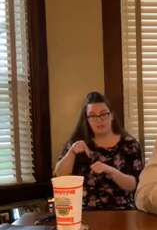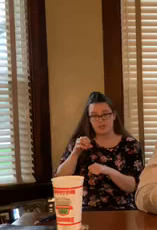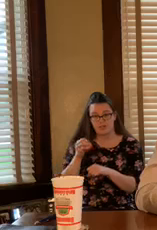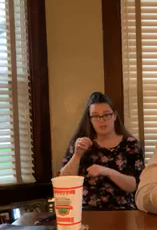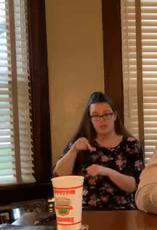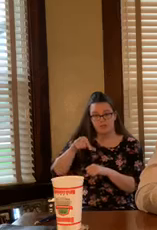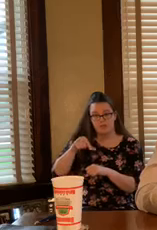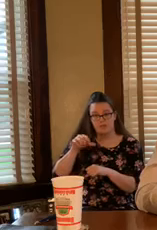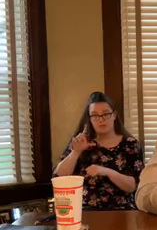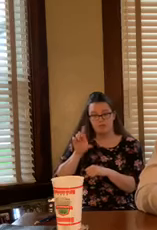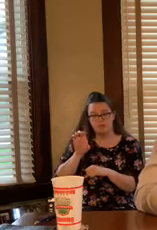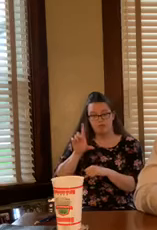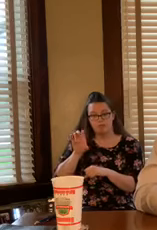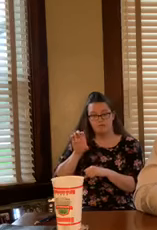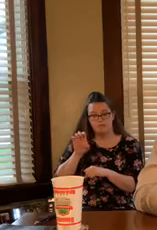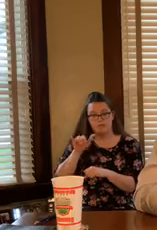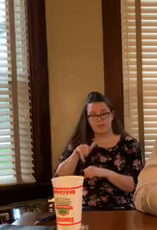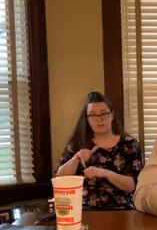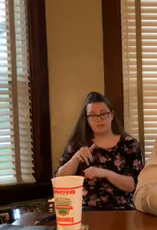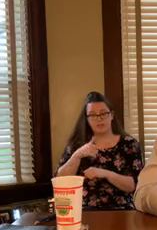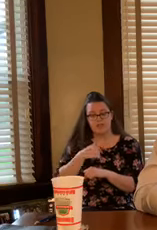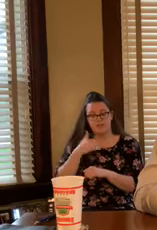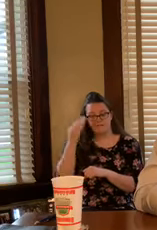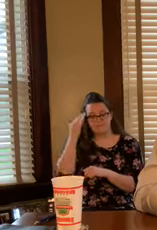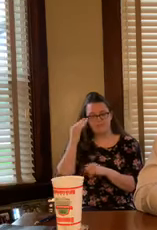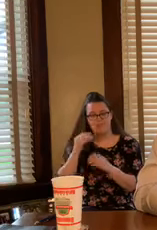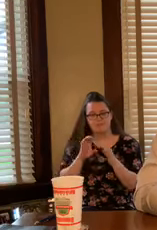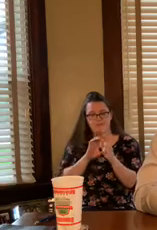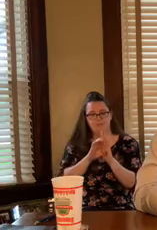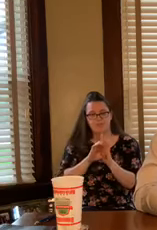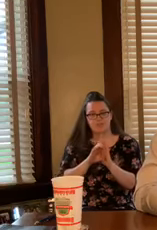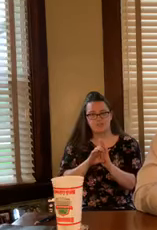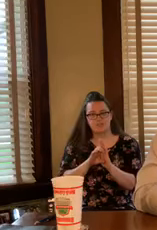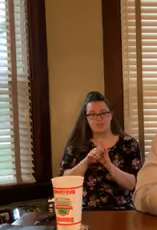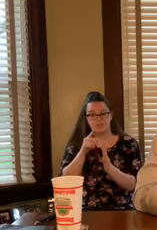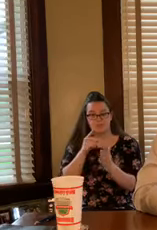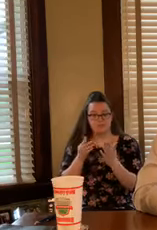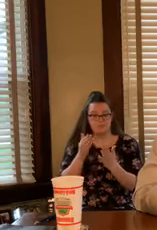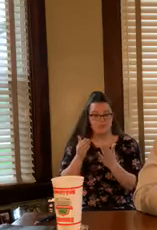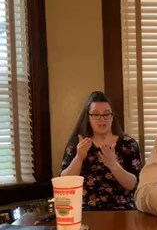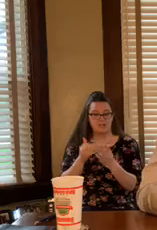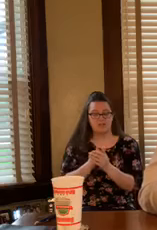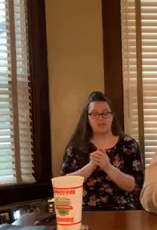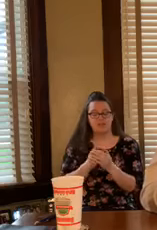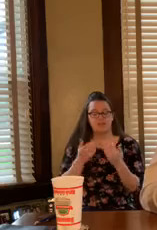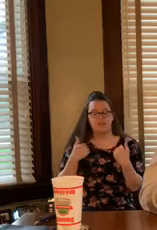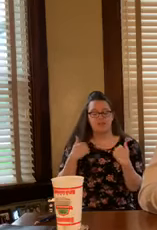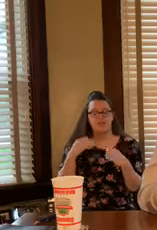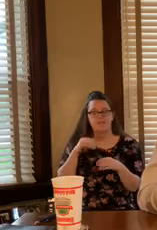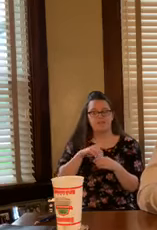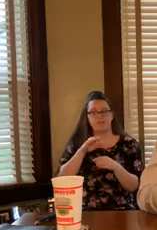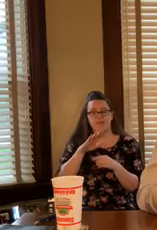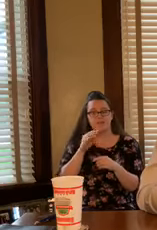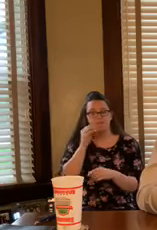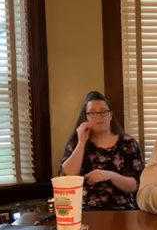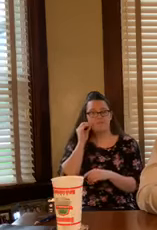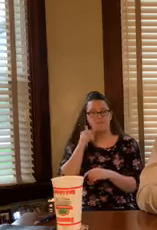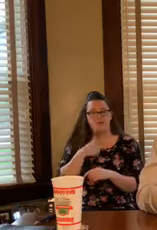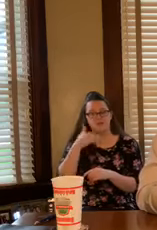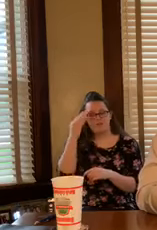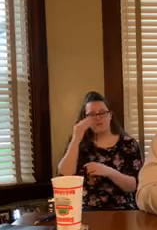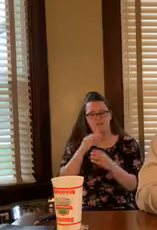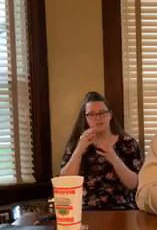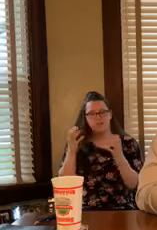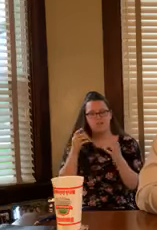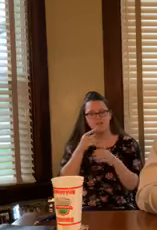done. There's a picture that I'm sure many of you, some of you probably have it in your home, but I'm sure many of you have seen it either